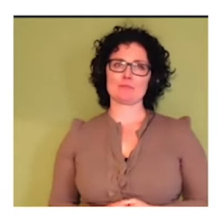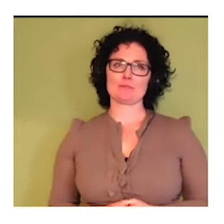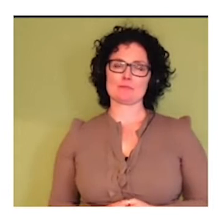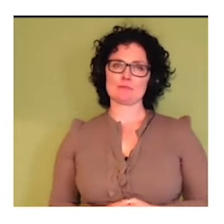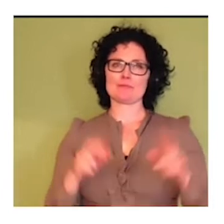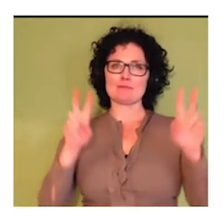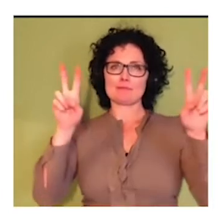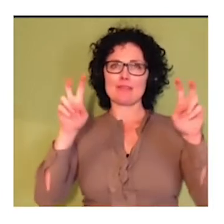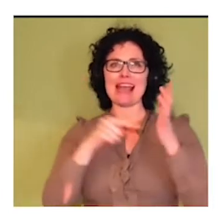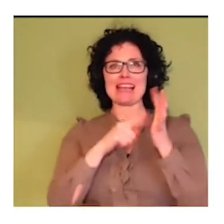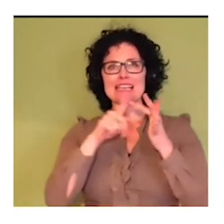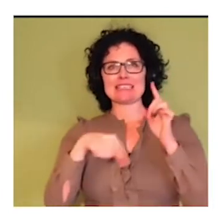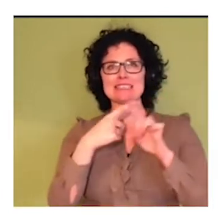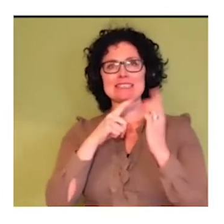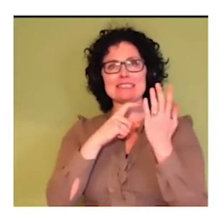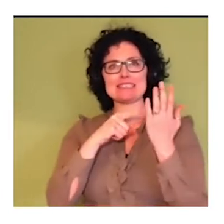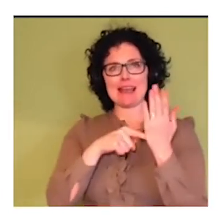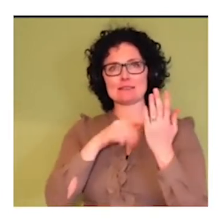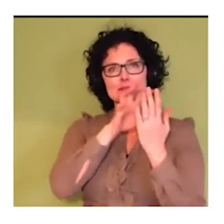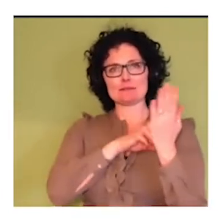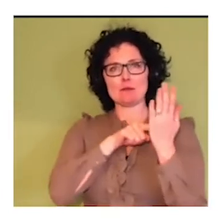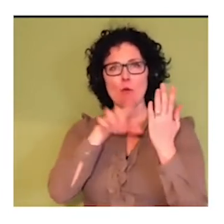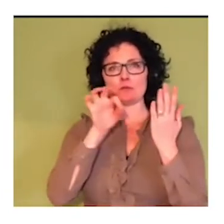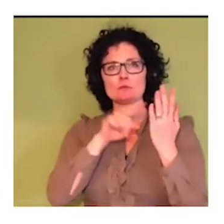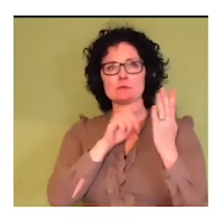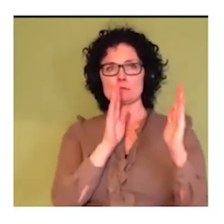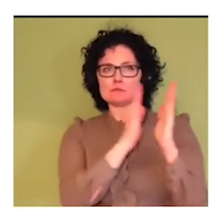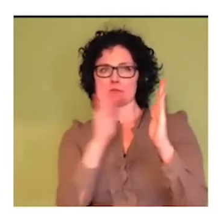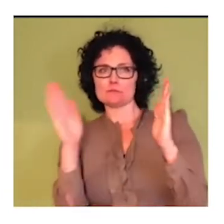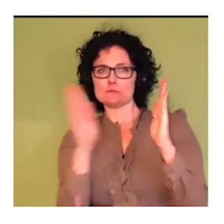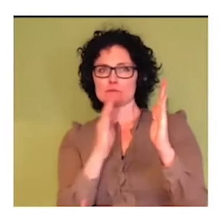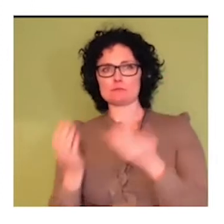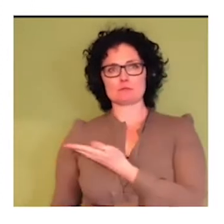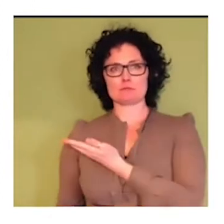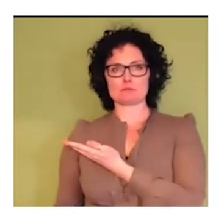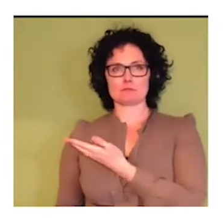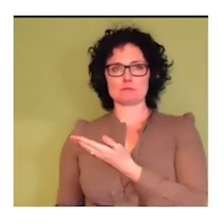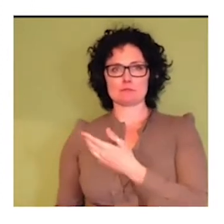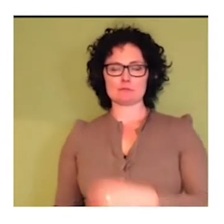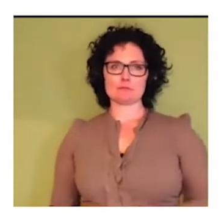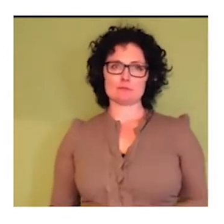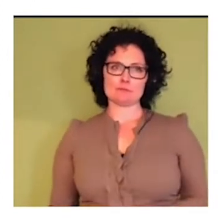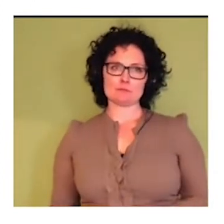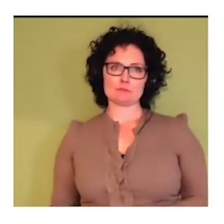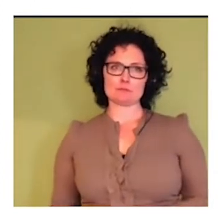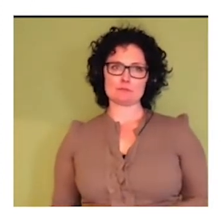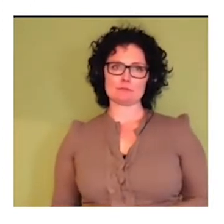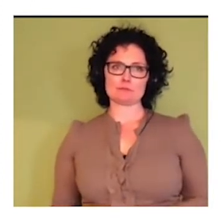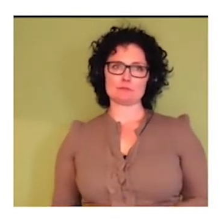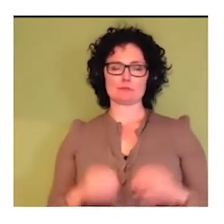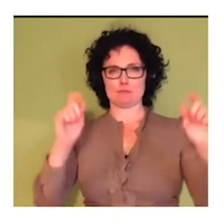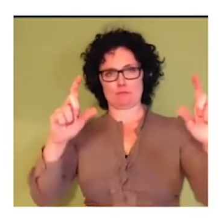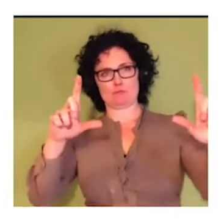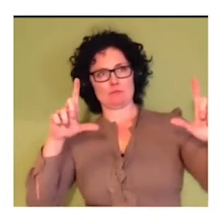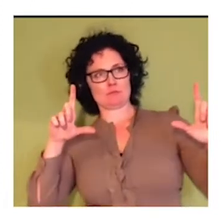text. Here there's a slider, and as we move it, the text size changes dynamically, so we know when we've got to the level